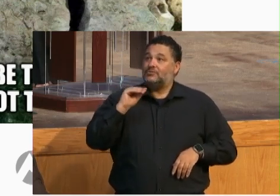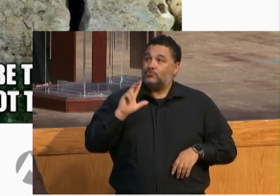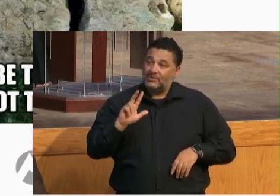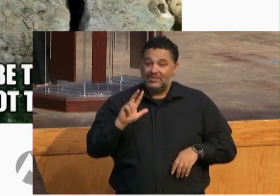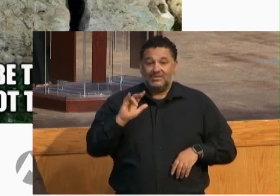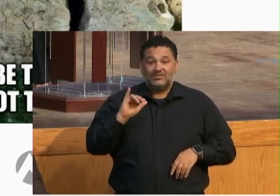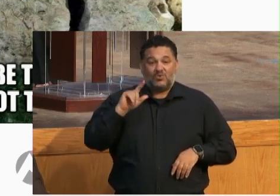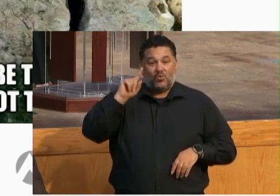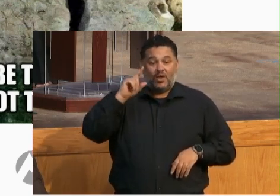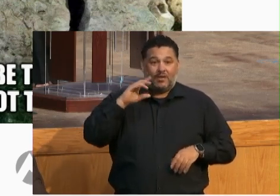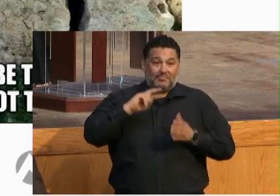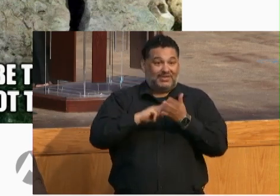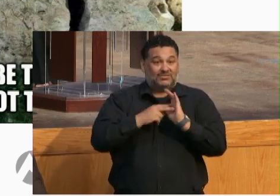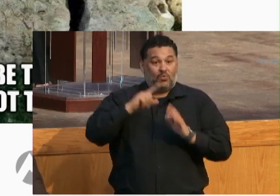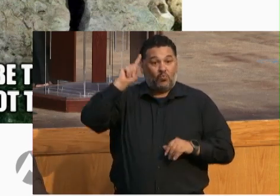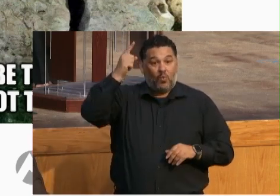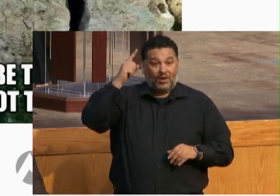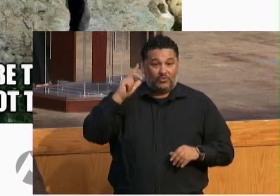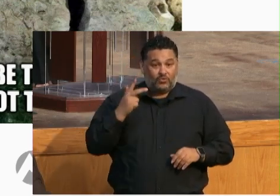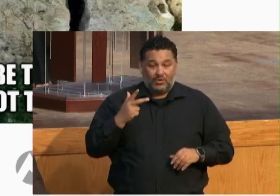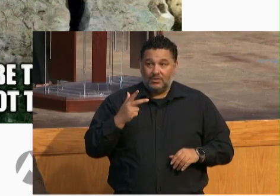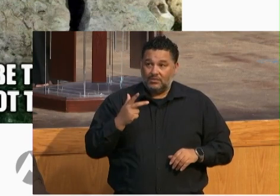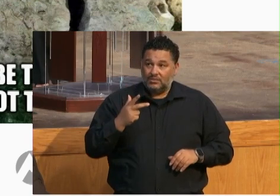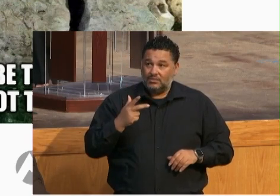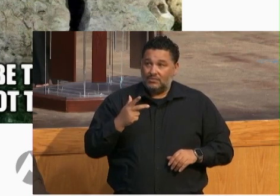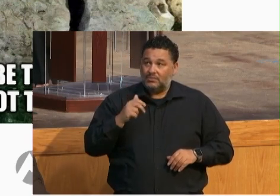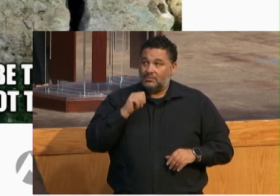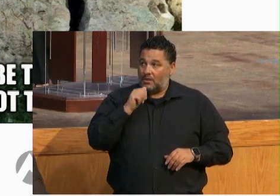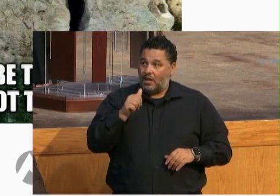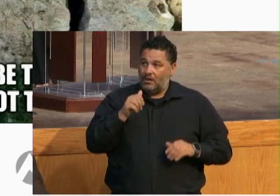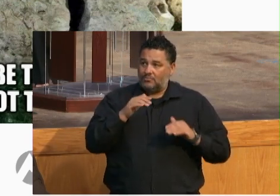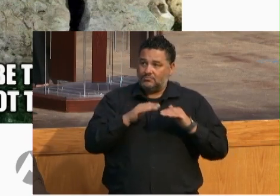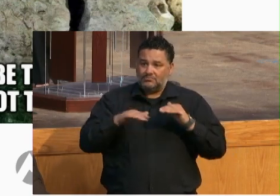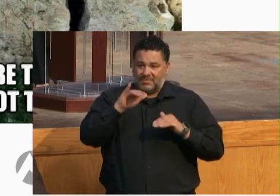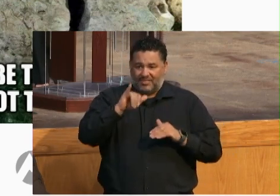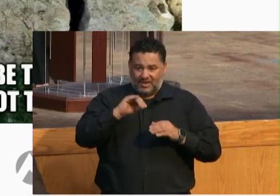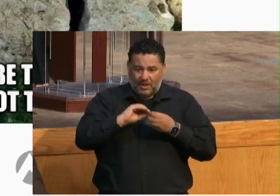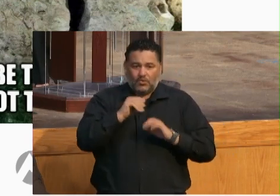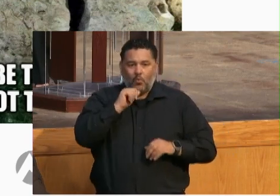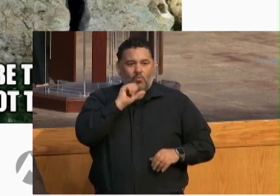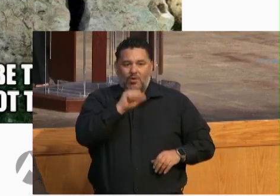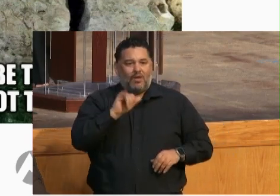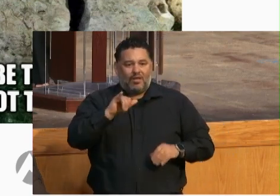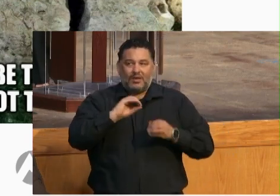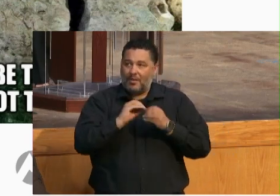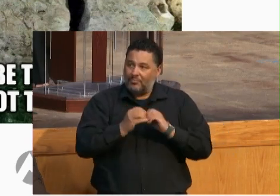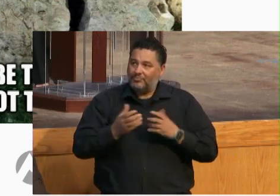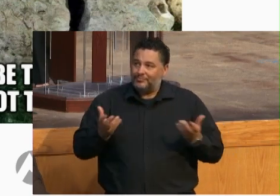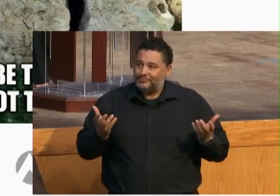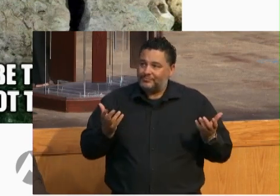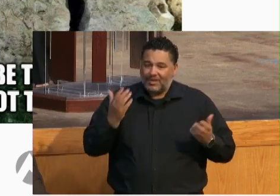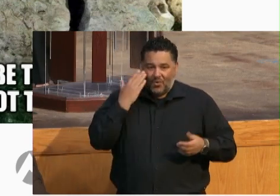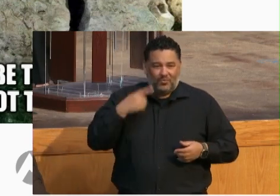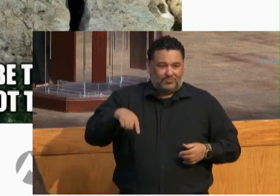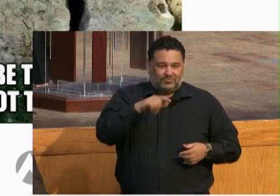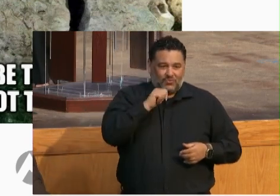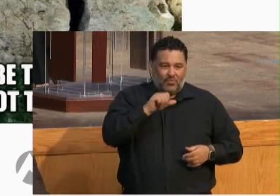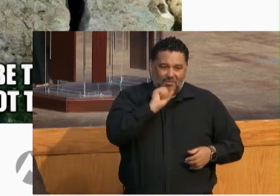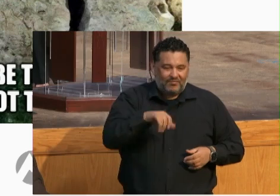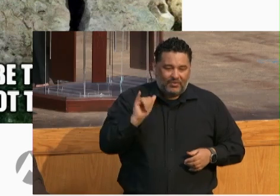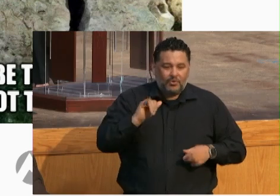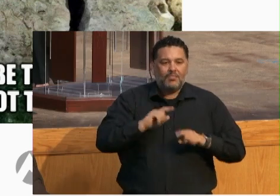1 in 3 are not. And I don't love that number, and I know you all don't love that number either. But we have